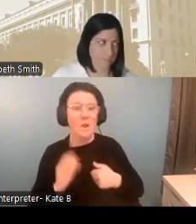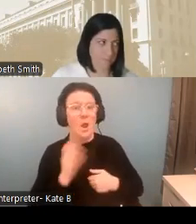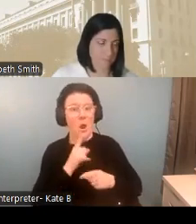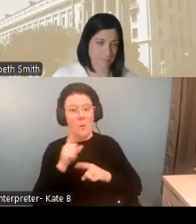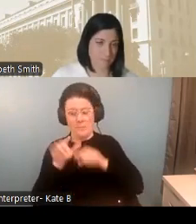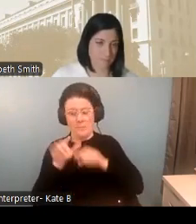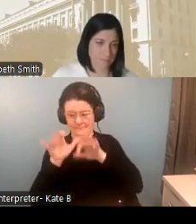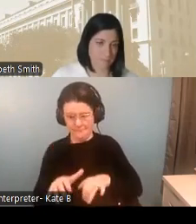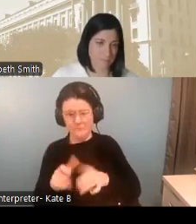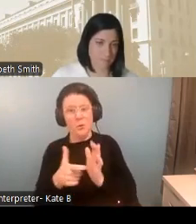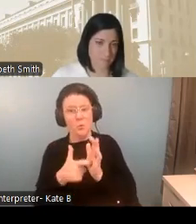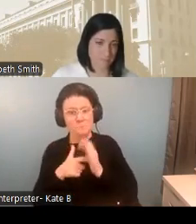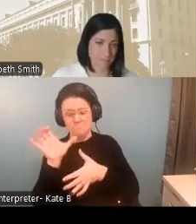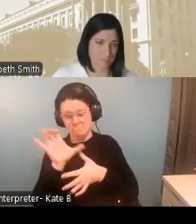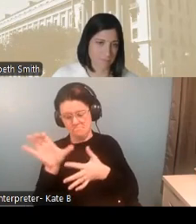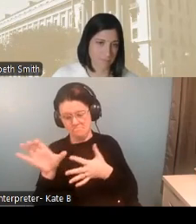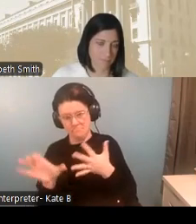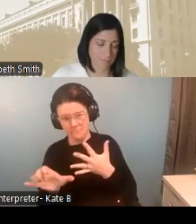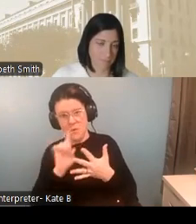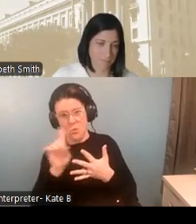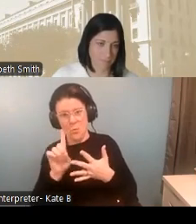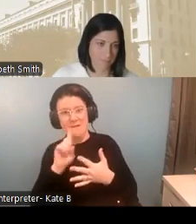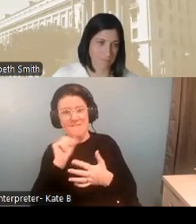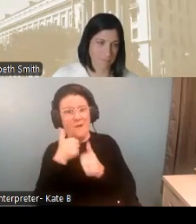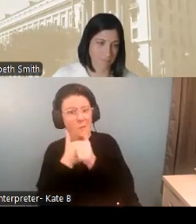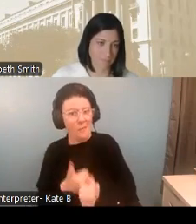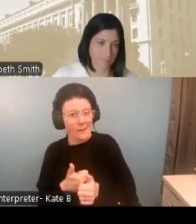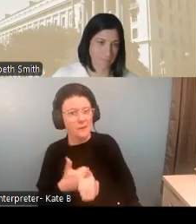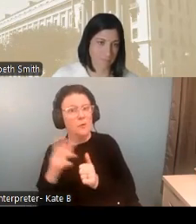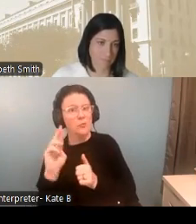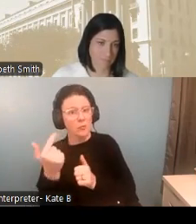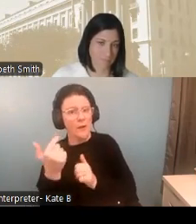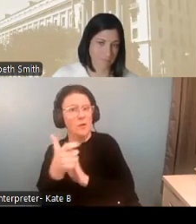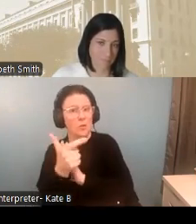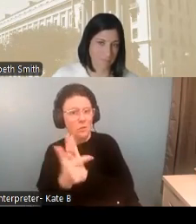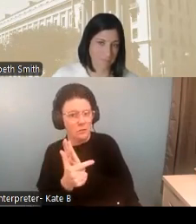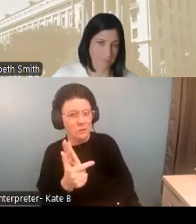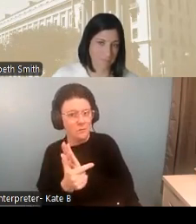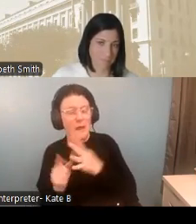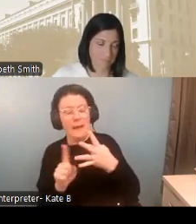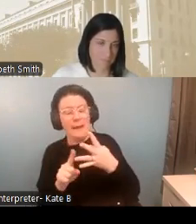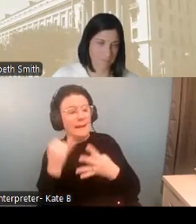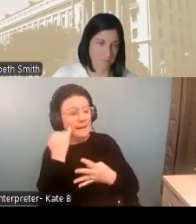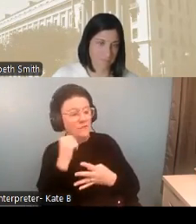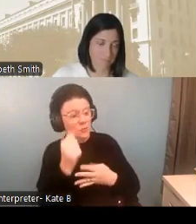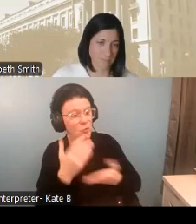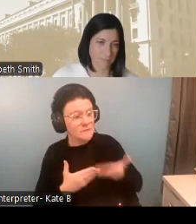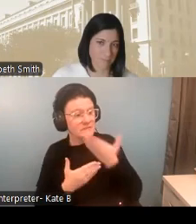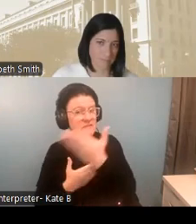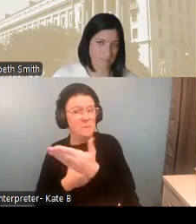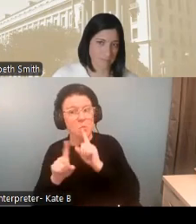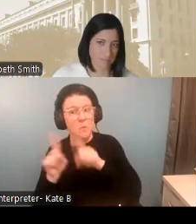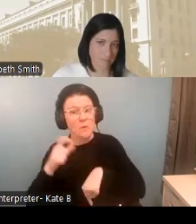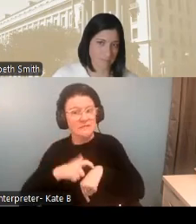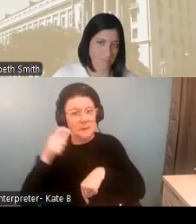the criteria or the area of noncompliance, and we would say the effect of what happens if you don't submit reports in a timely